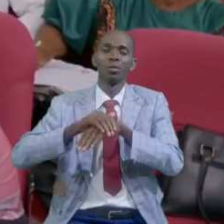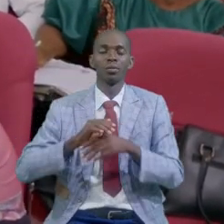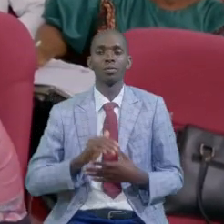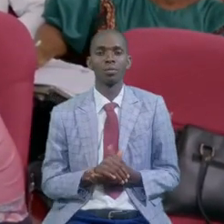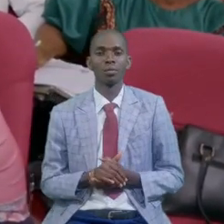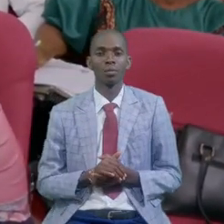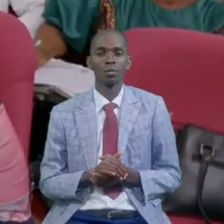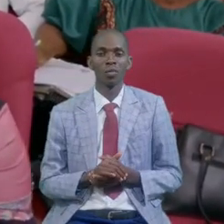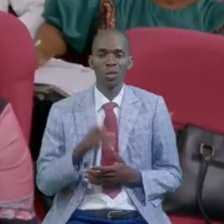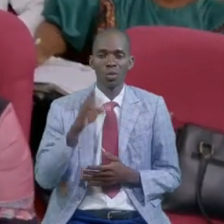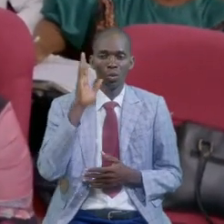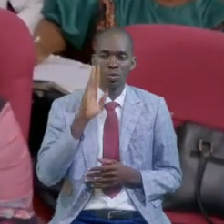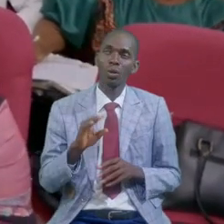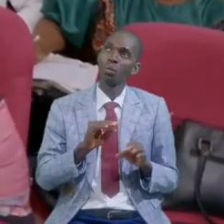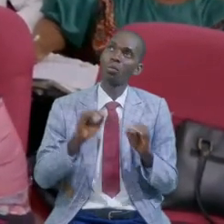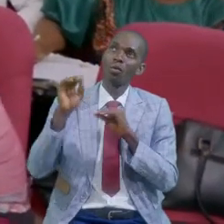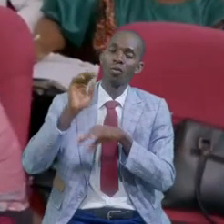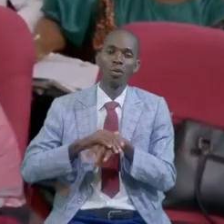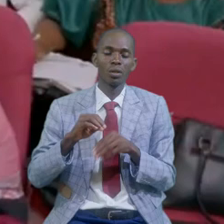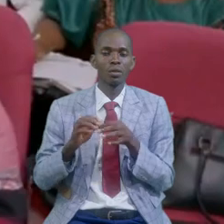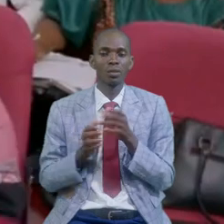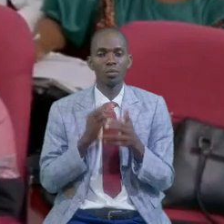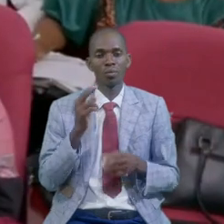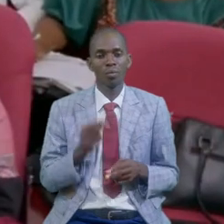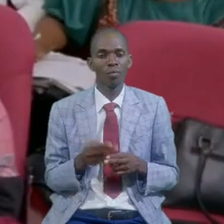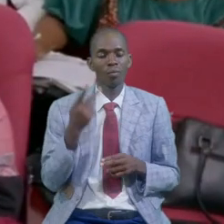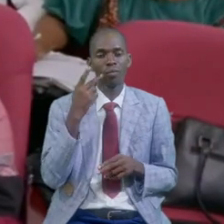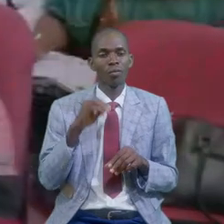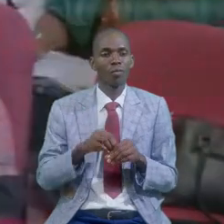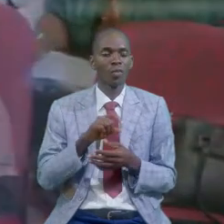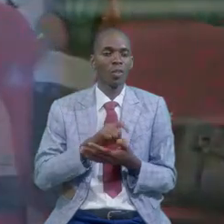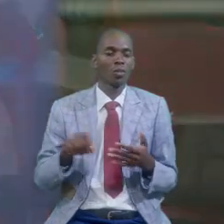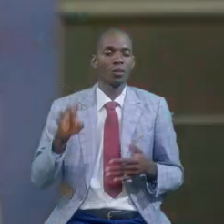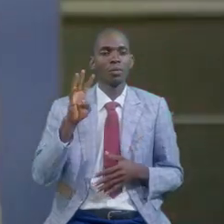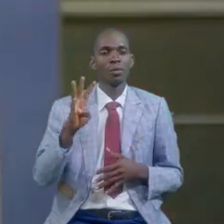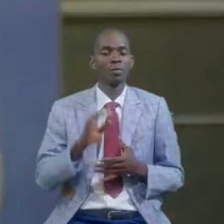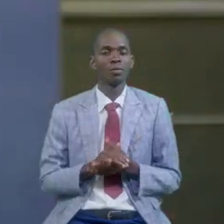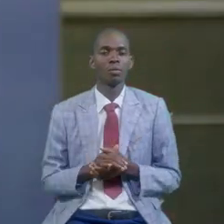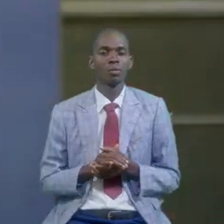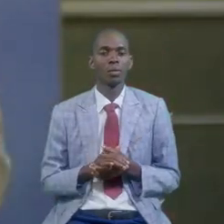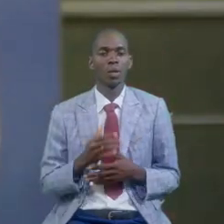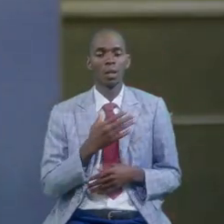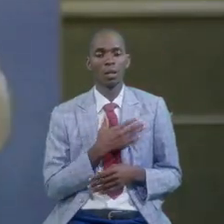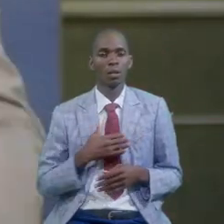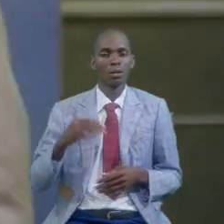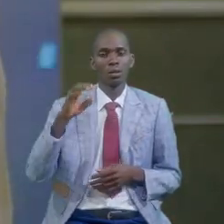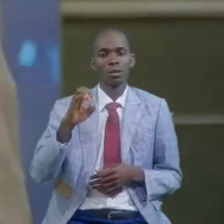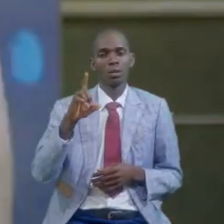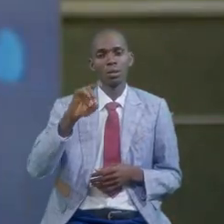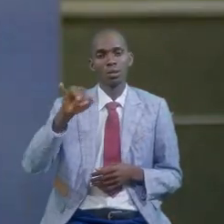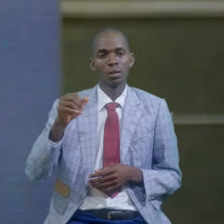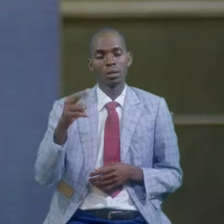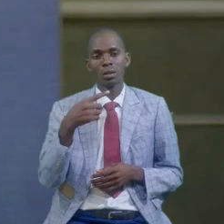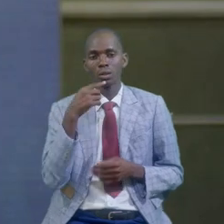You'll move on. Look at verse 4. In verse 4, and Elijah said unto him, Elisha, tarry here,